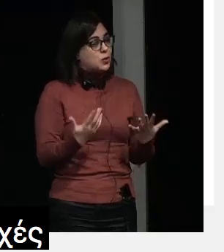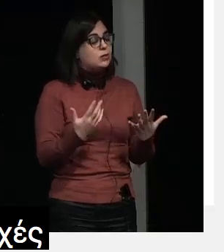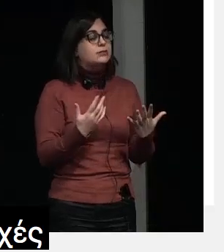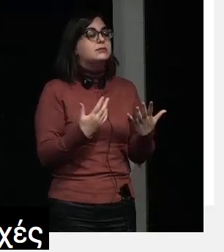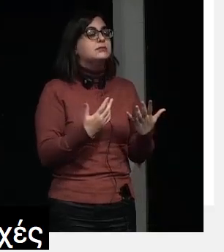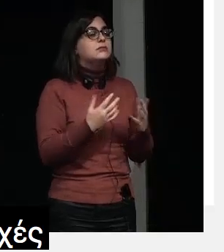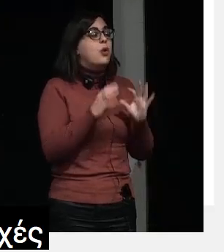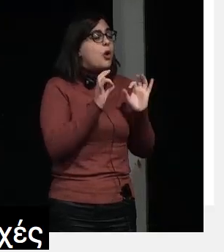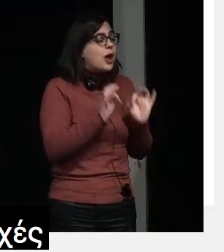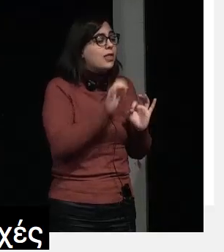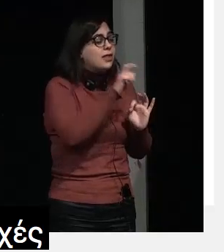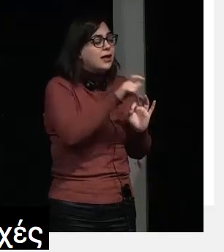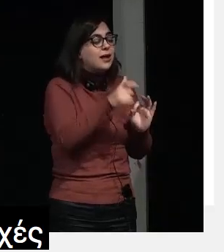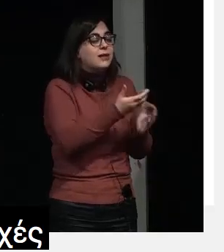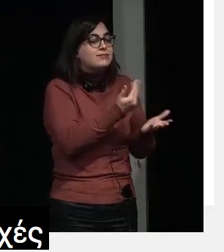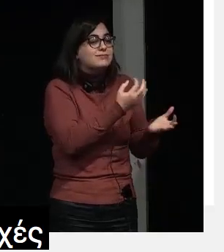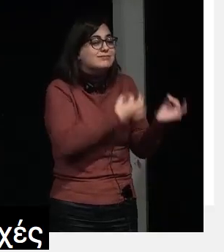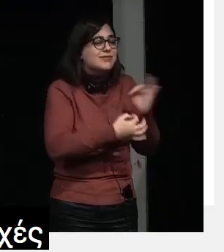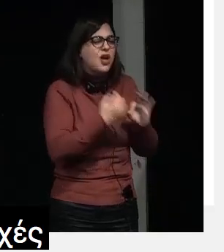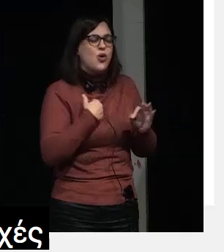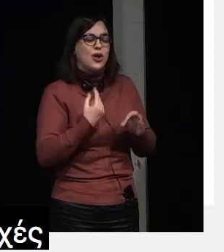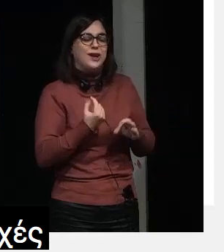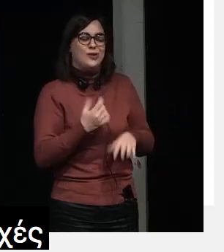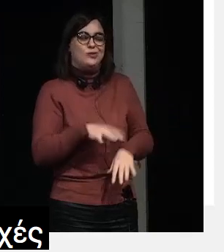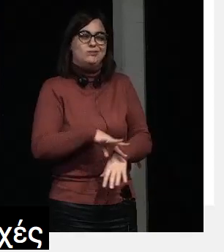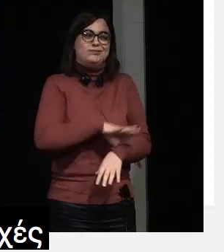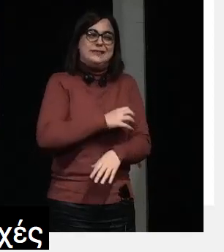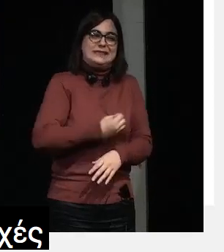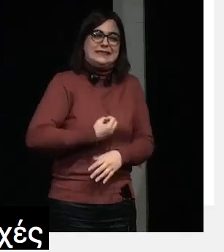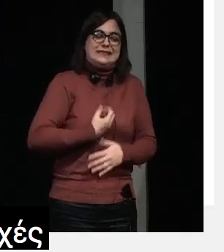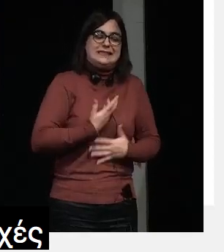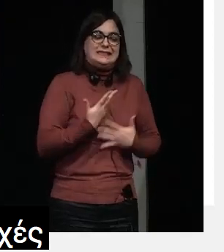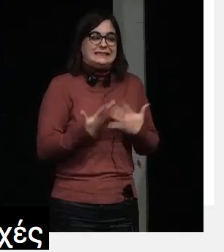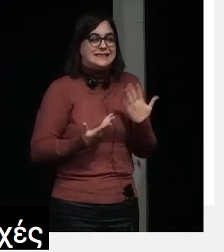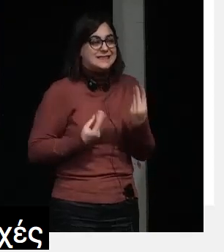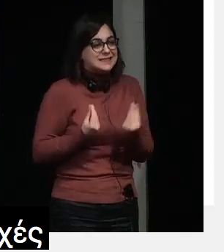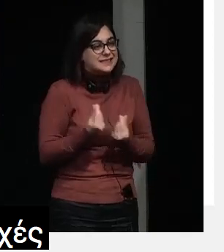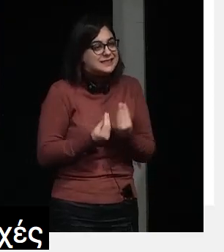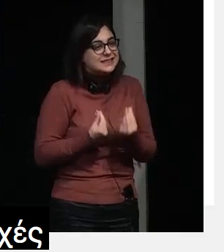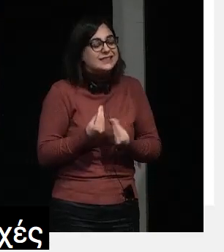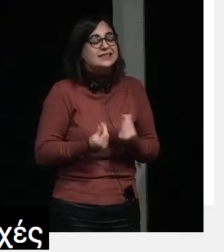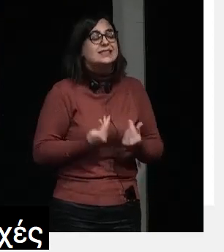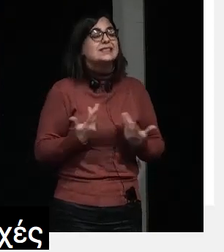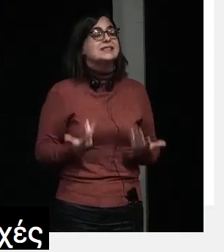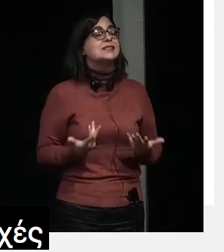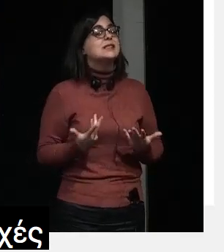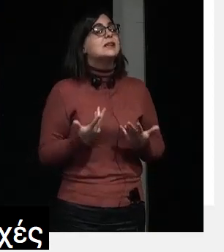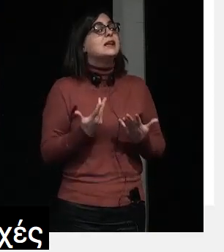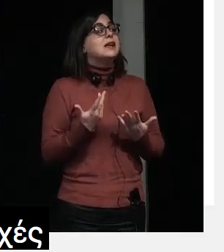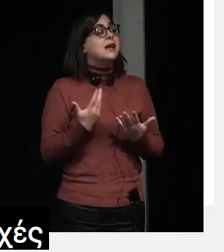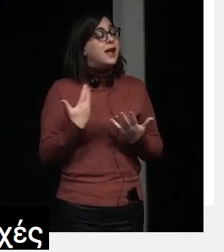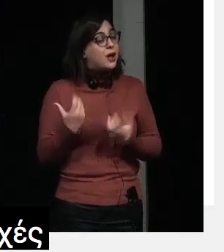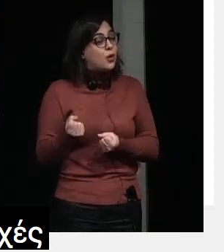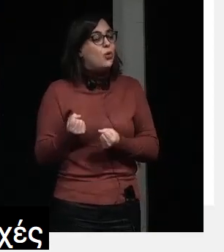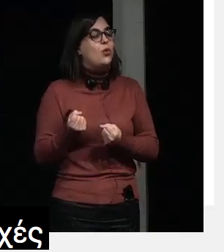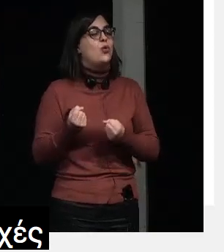I'm sorry, I'm getting like emotional, but I have a son who has